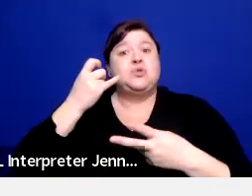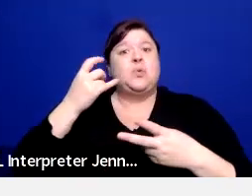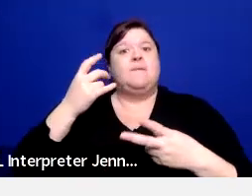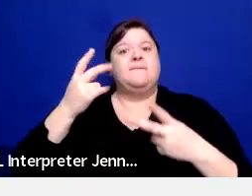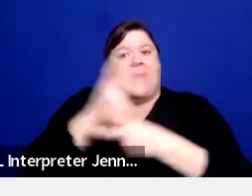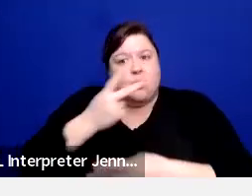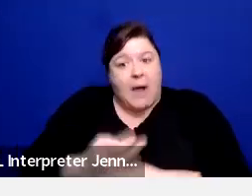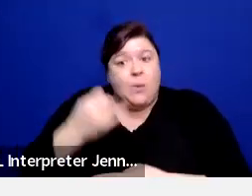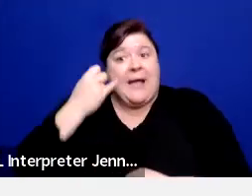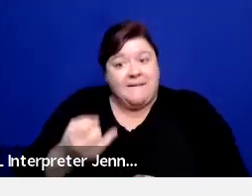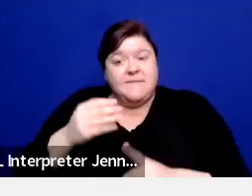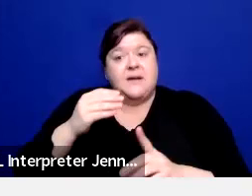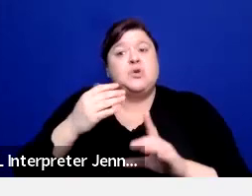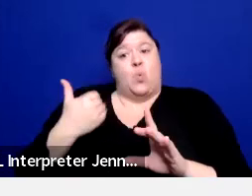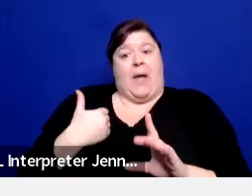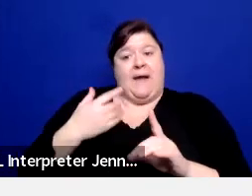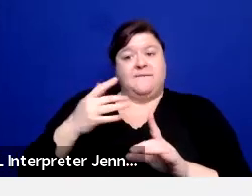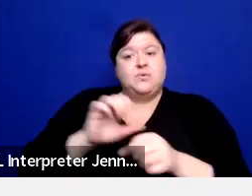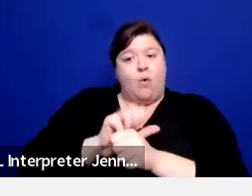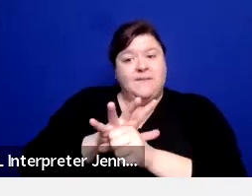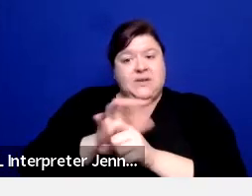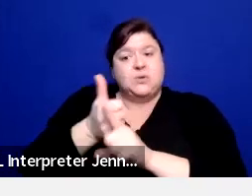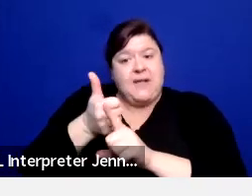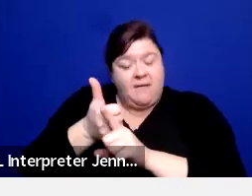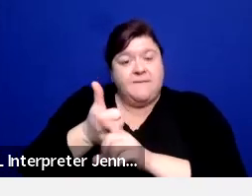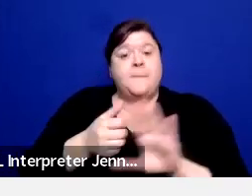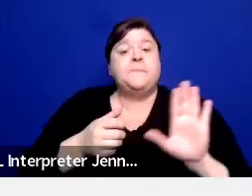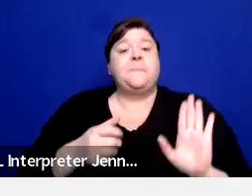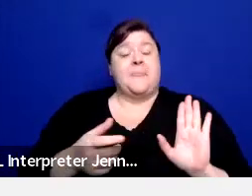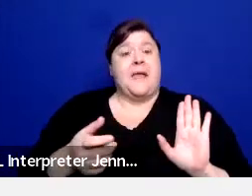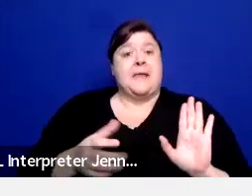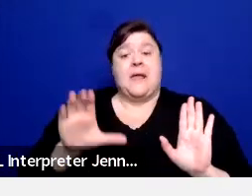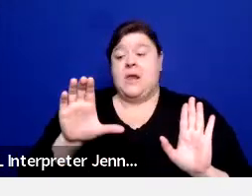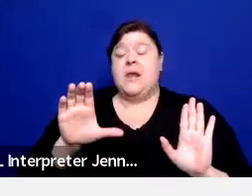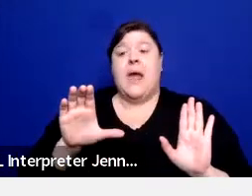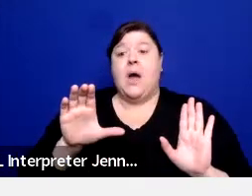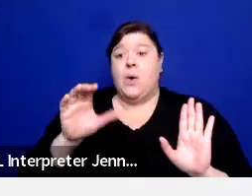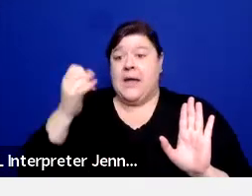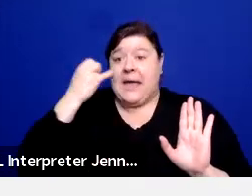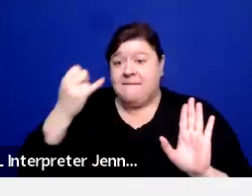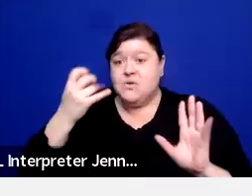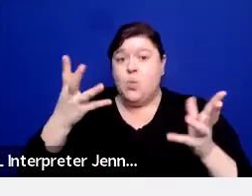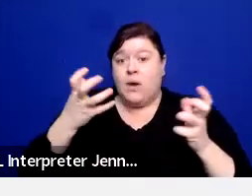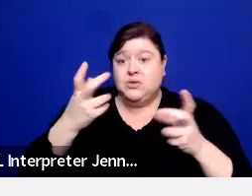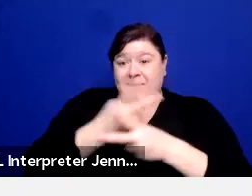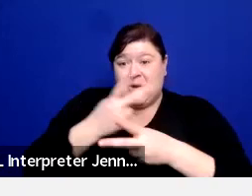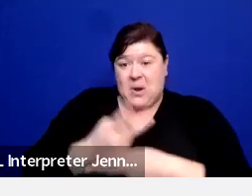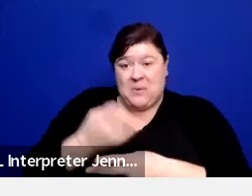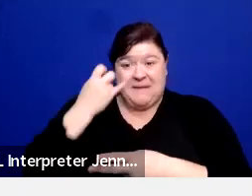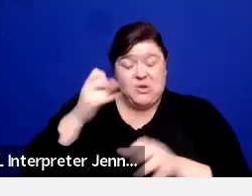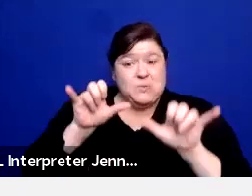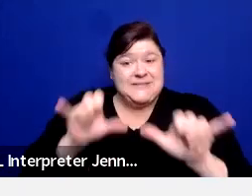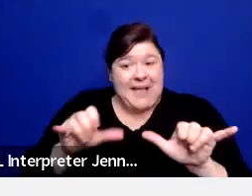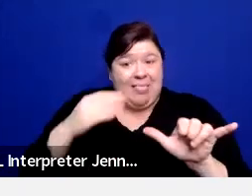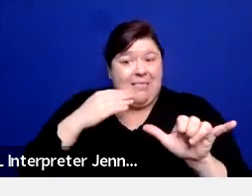if you're symptomatic. In terms of using tests to determine if you still have COVID, we actually don't recommend